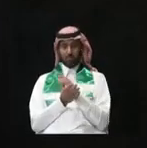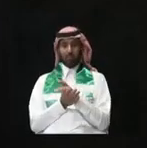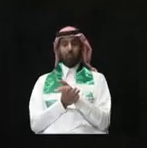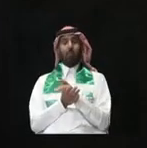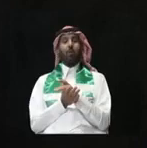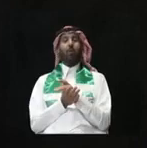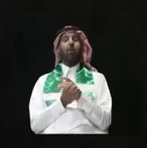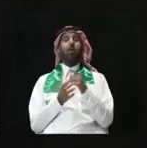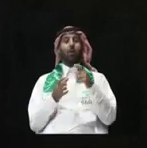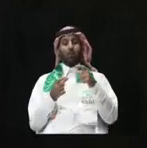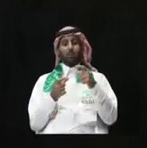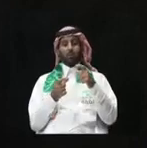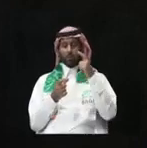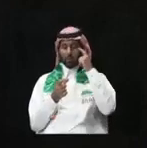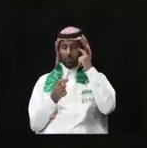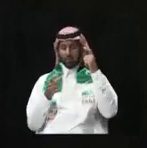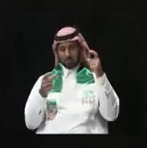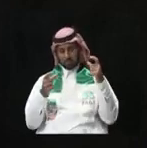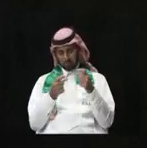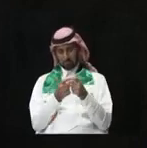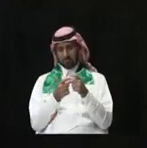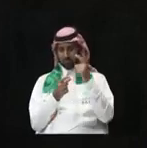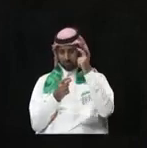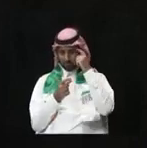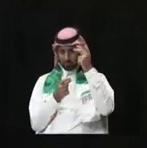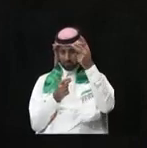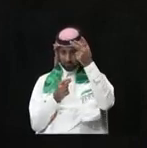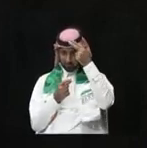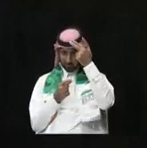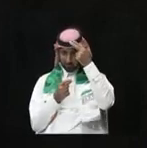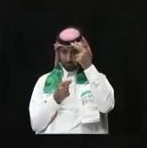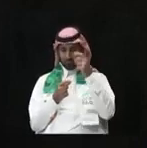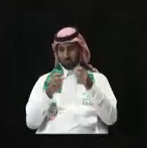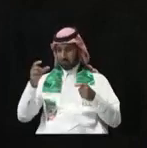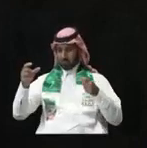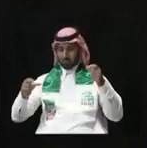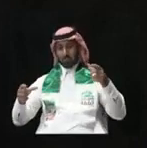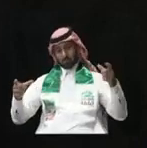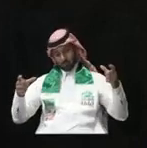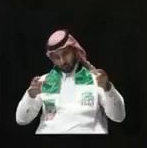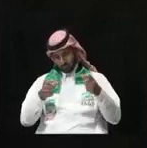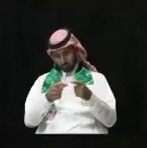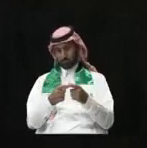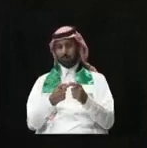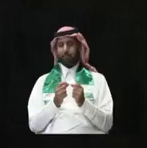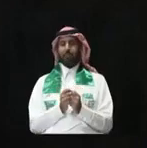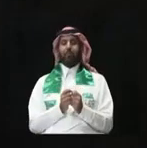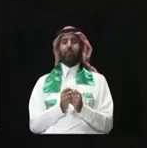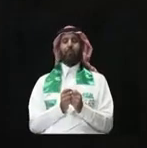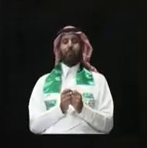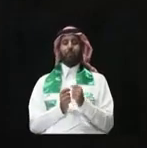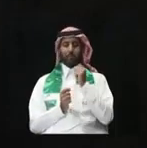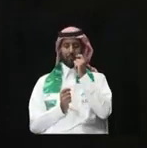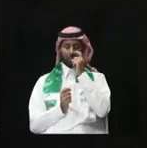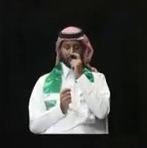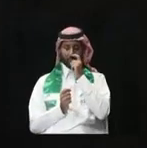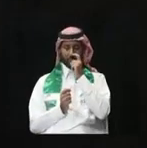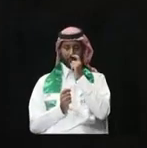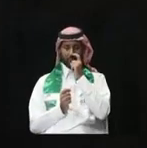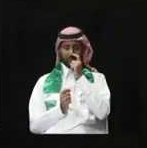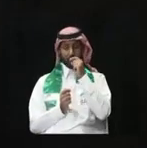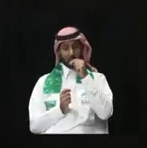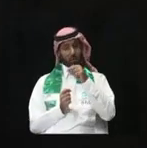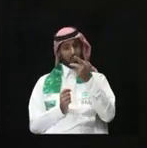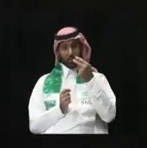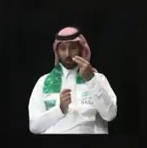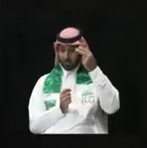unification of the Kingdom of Saudi Arabia. It happened when King Abdulaziz established Saudi Arabia. It